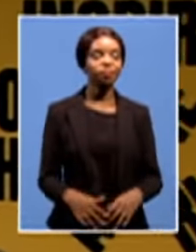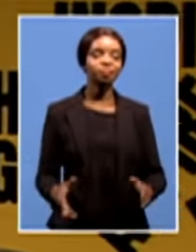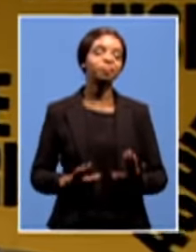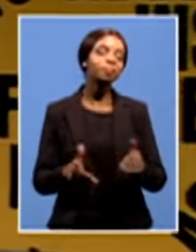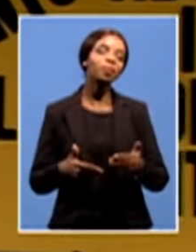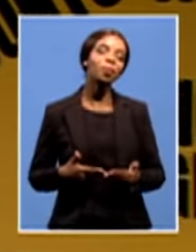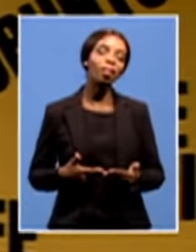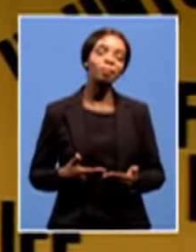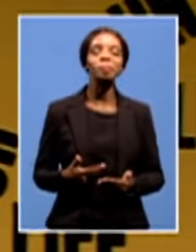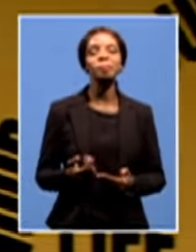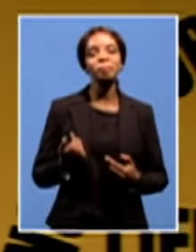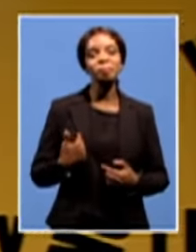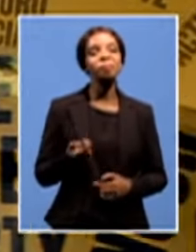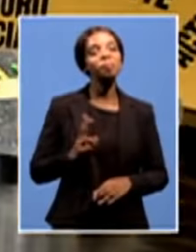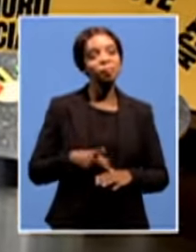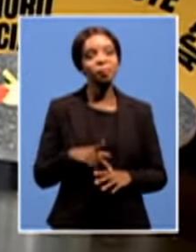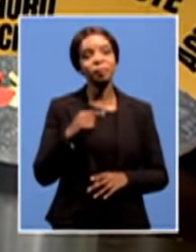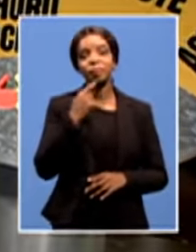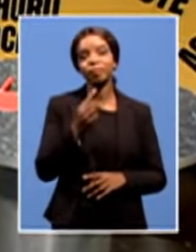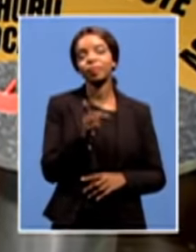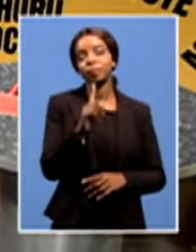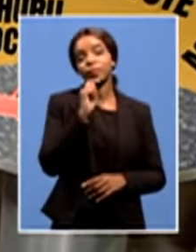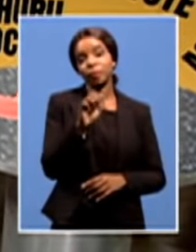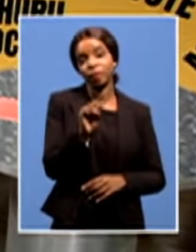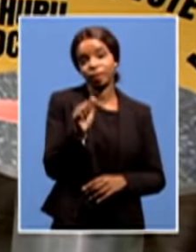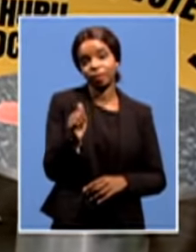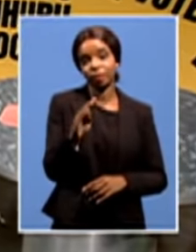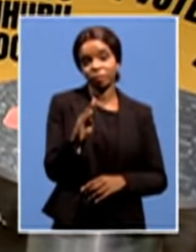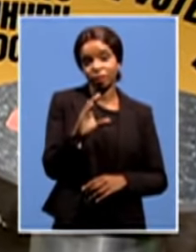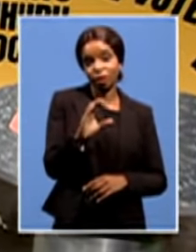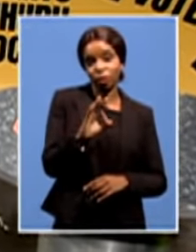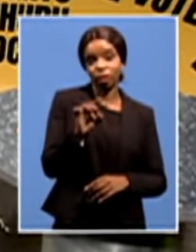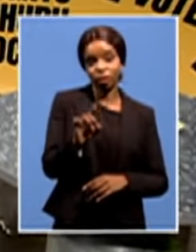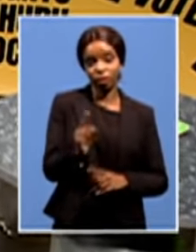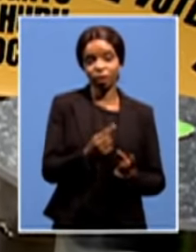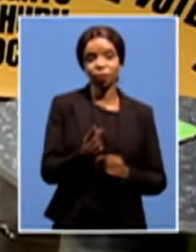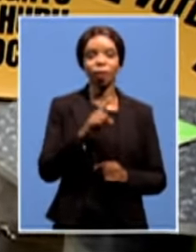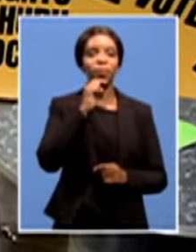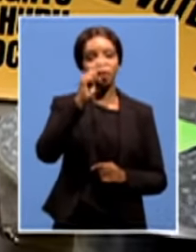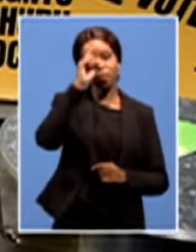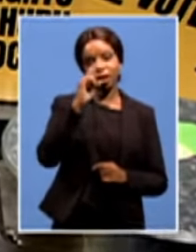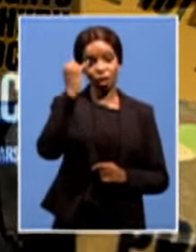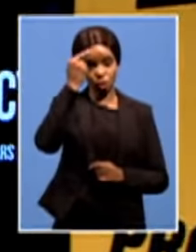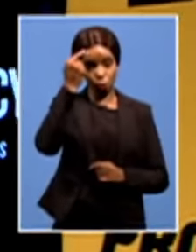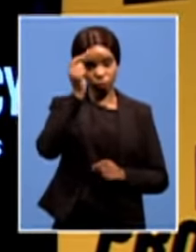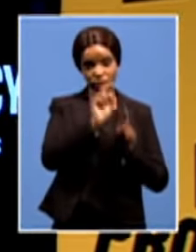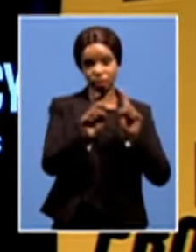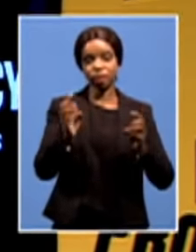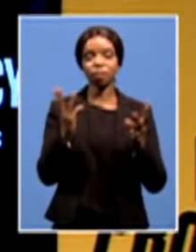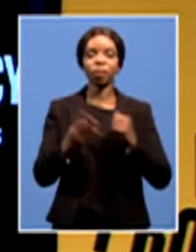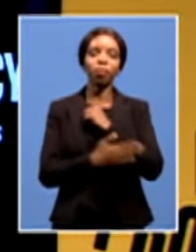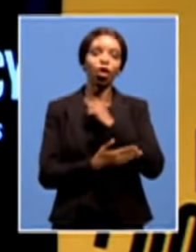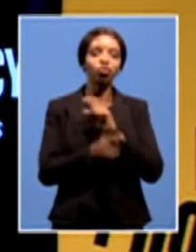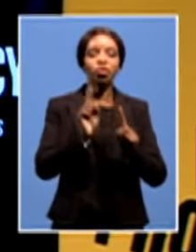Welcome back. I keep saying that through the Democracy Gauge, SABC News has been profiling South Africans from across the country. But